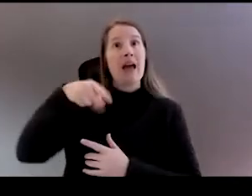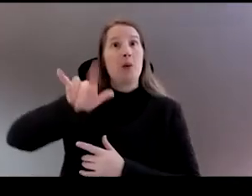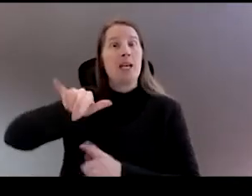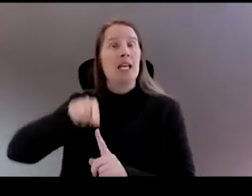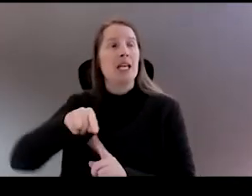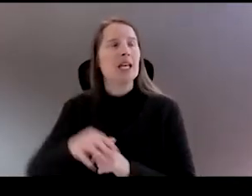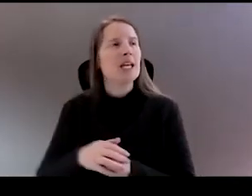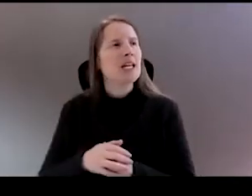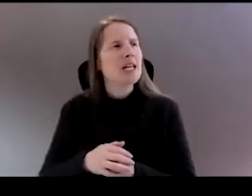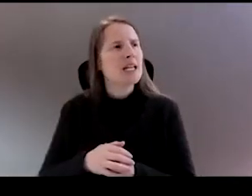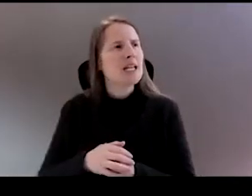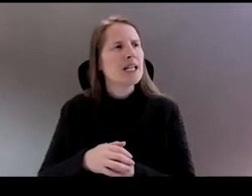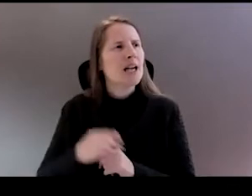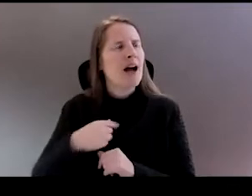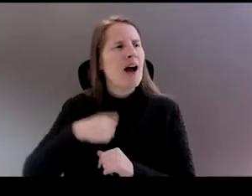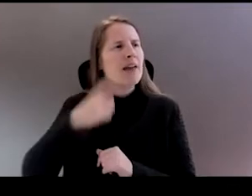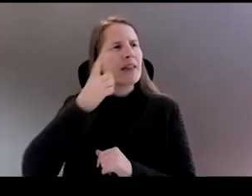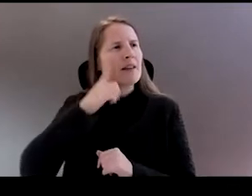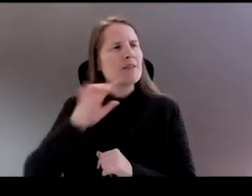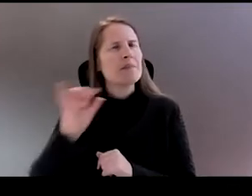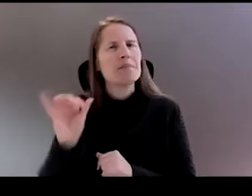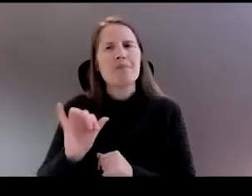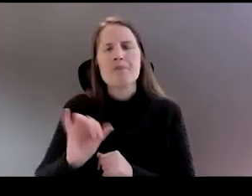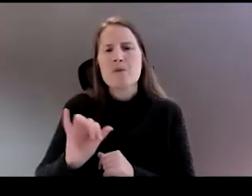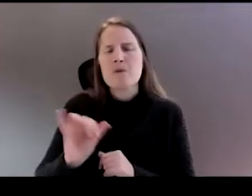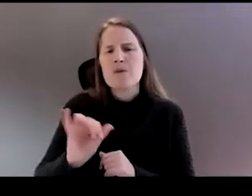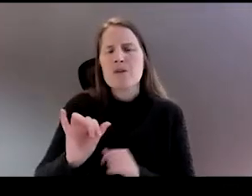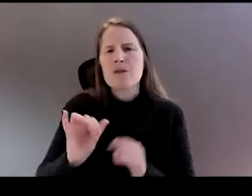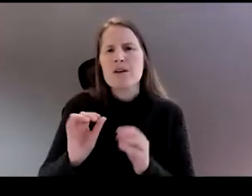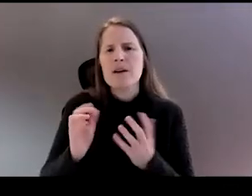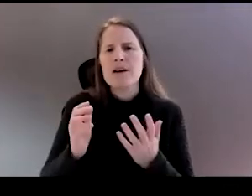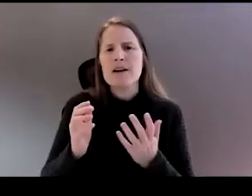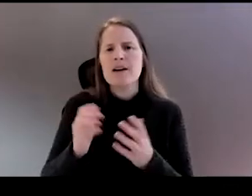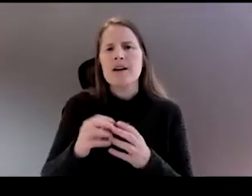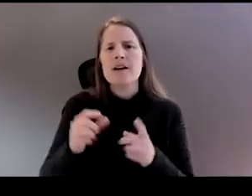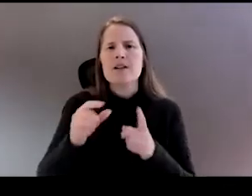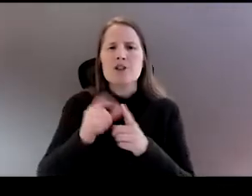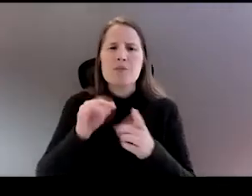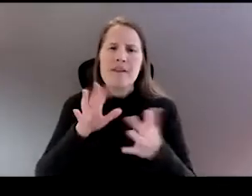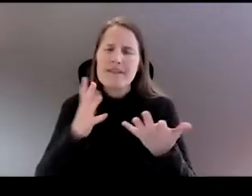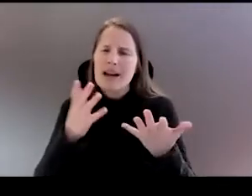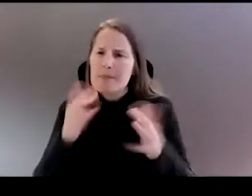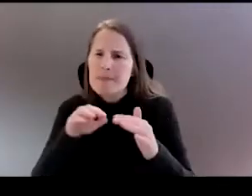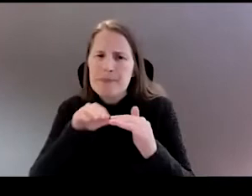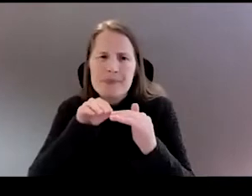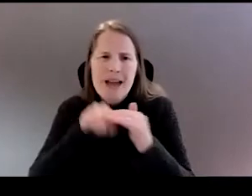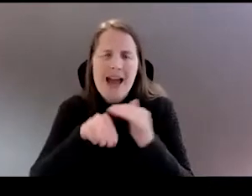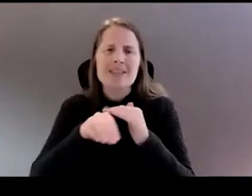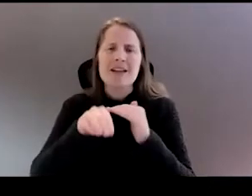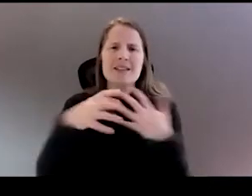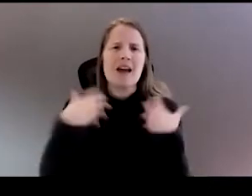more as a term of access, as a term of restoration and balance.